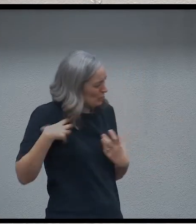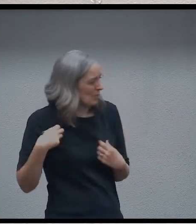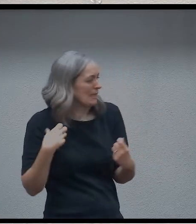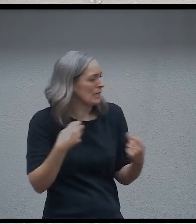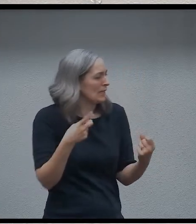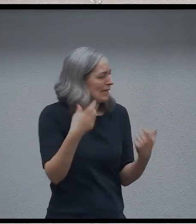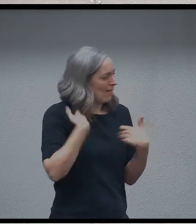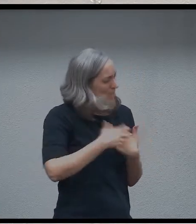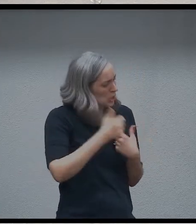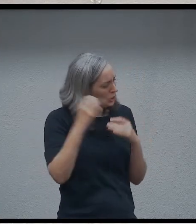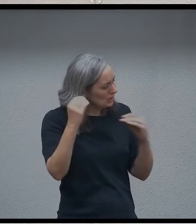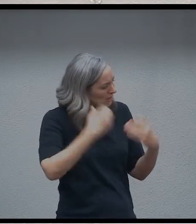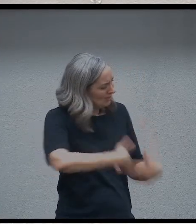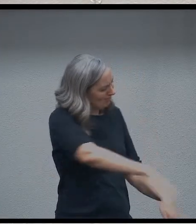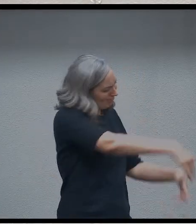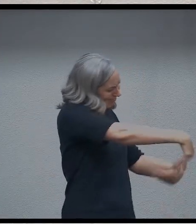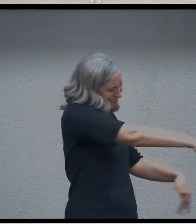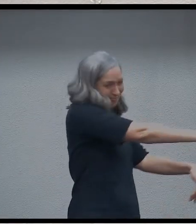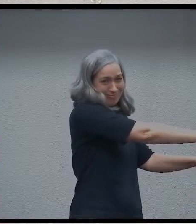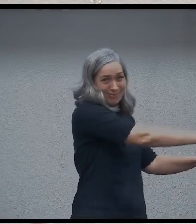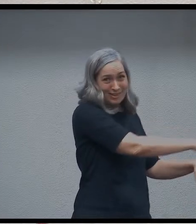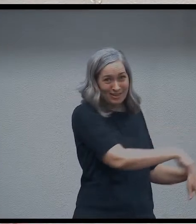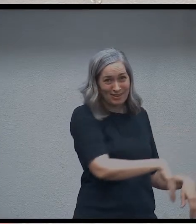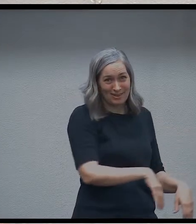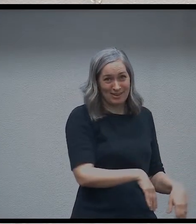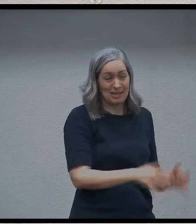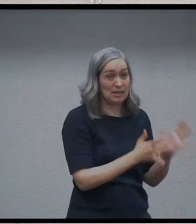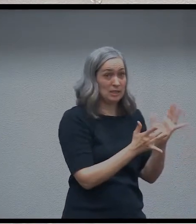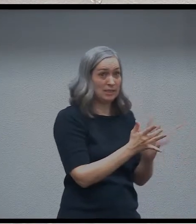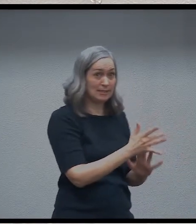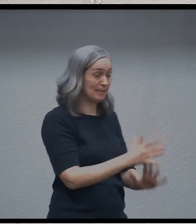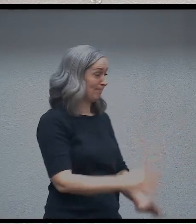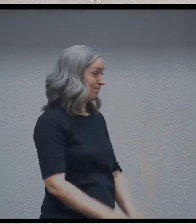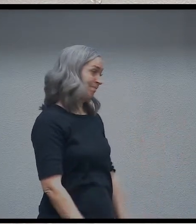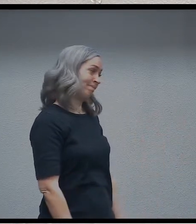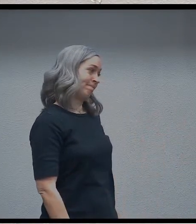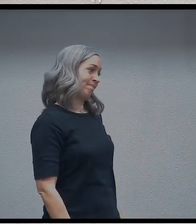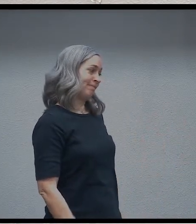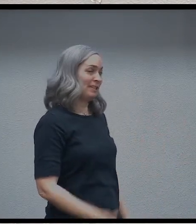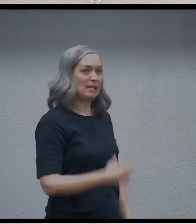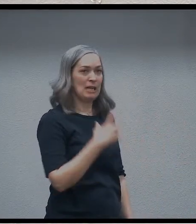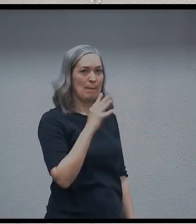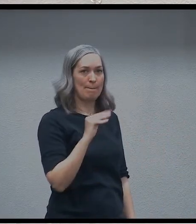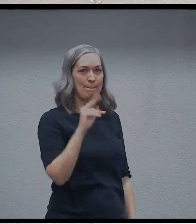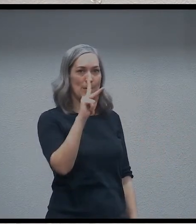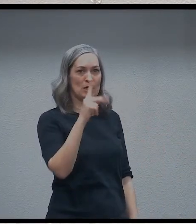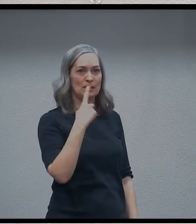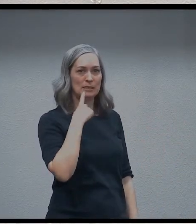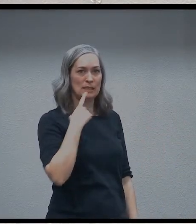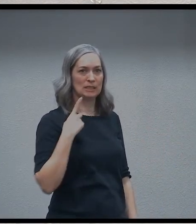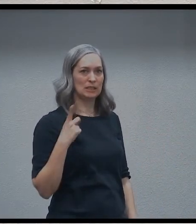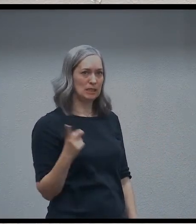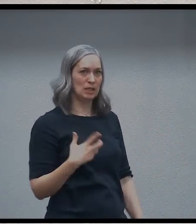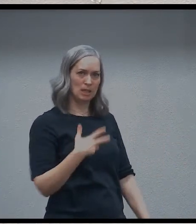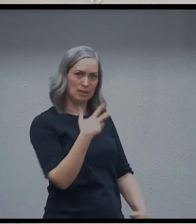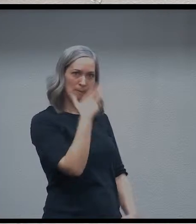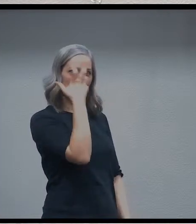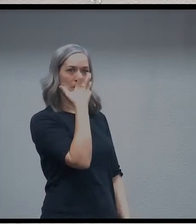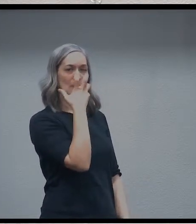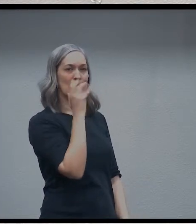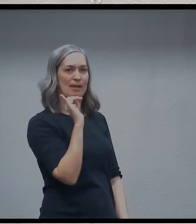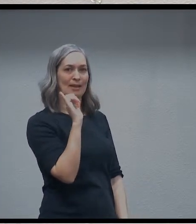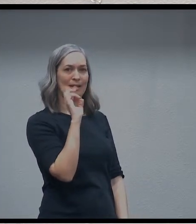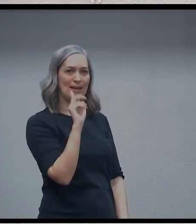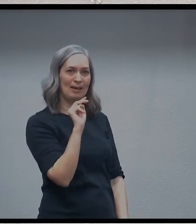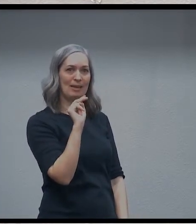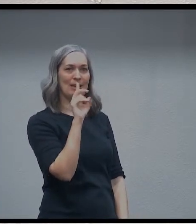other teachings to do. And then Jesus gets, it says, Mark uses the word indignant. That word's only used